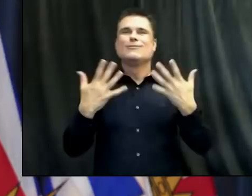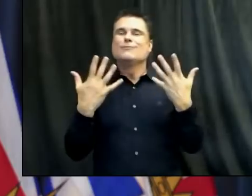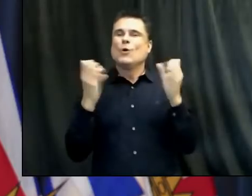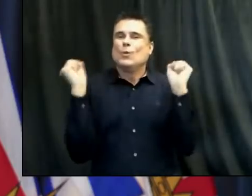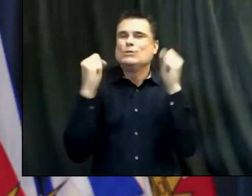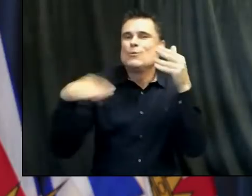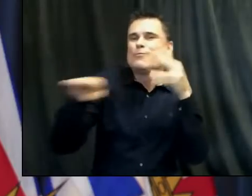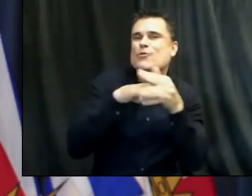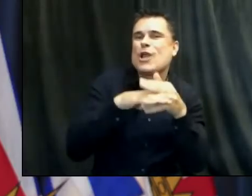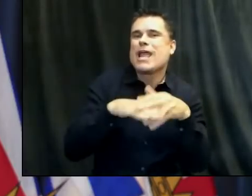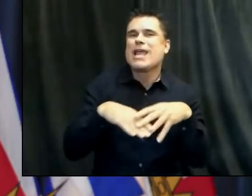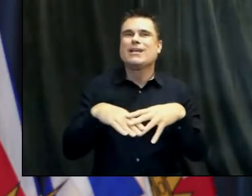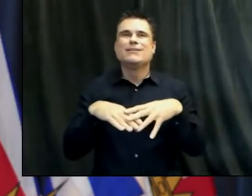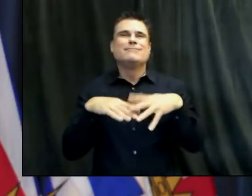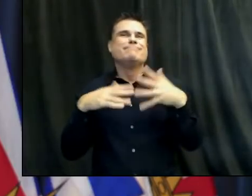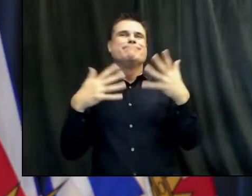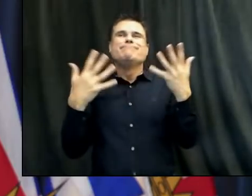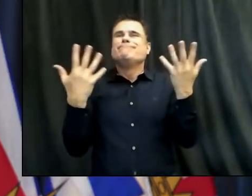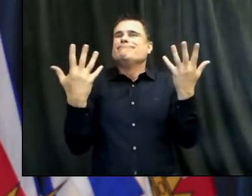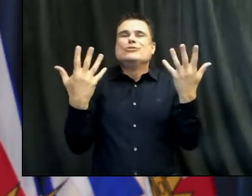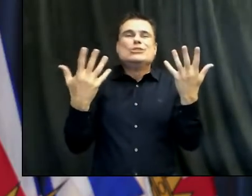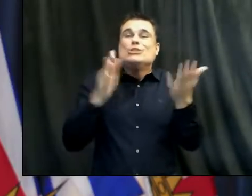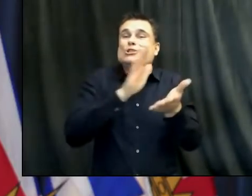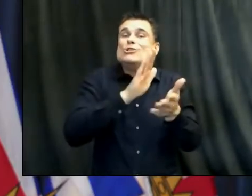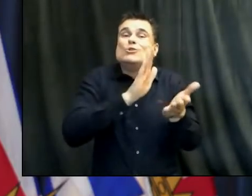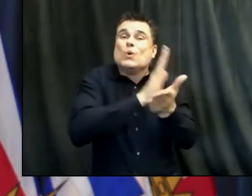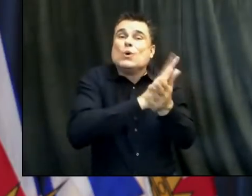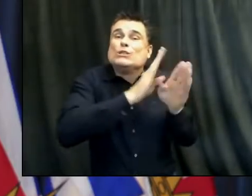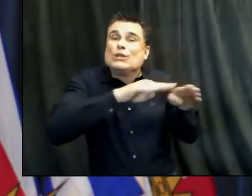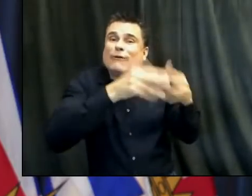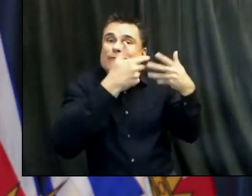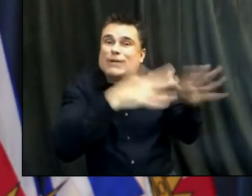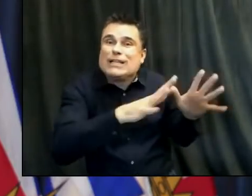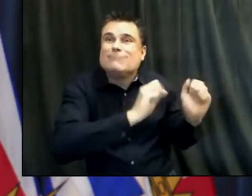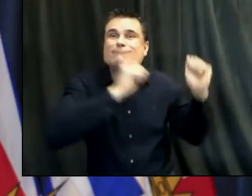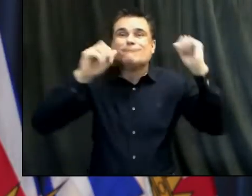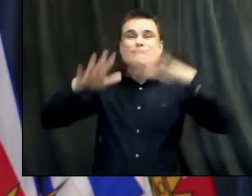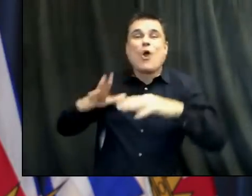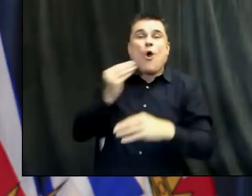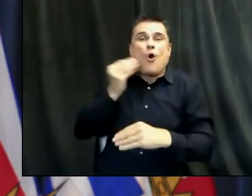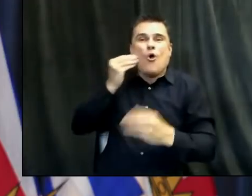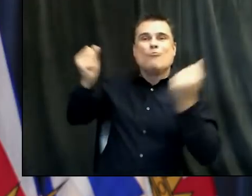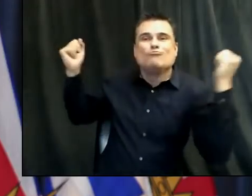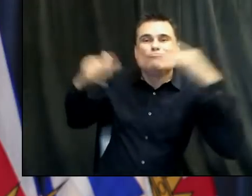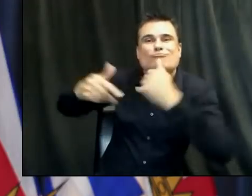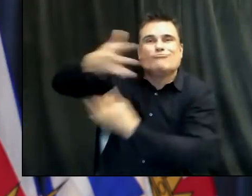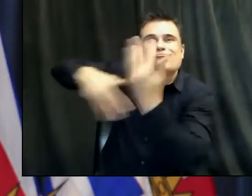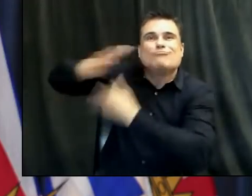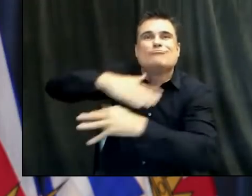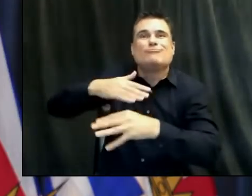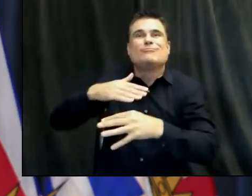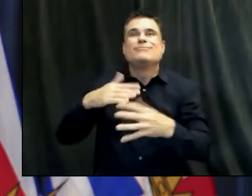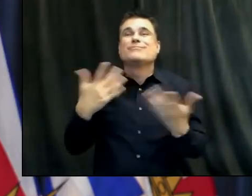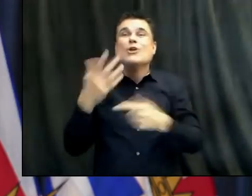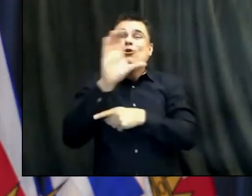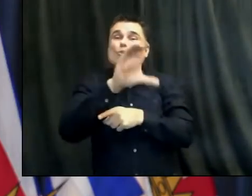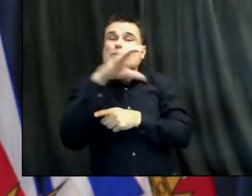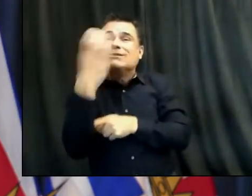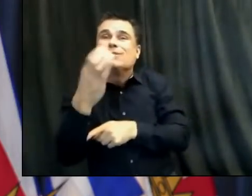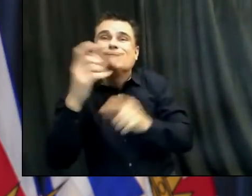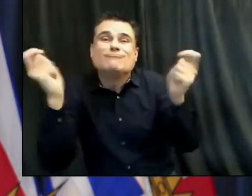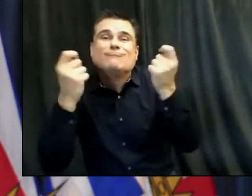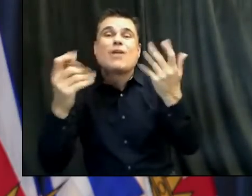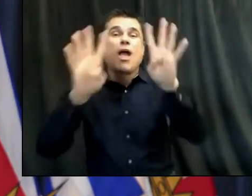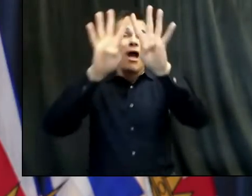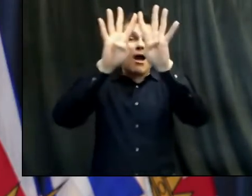break, and celebration of Christmas and Hanukkah and other religious celebrations